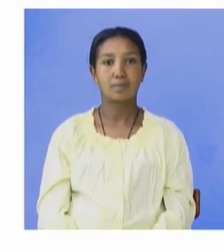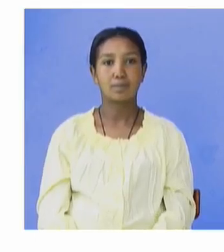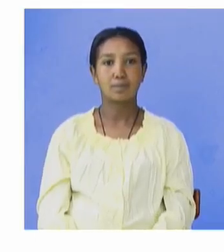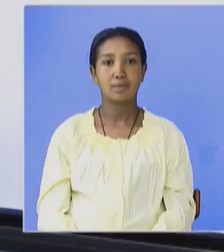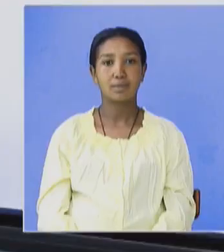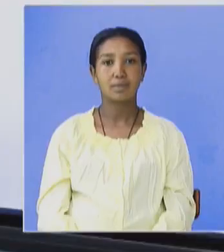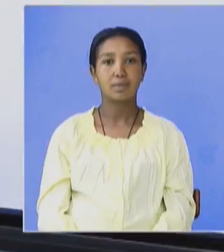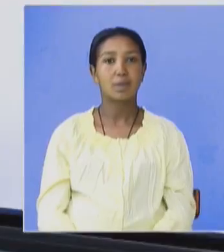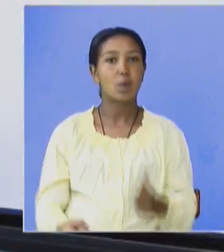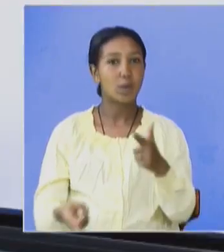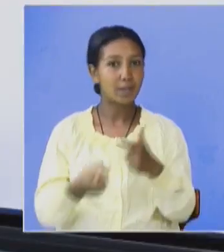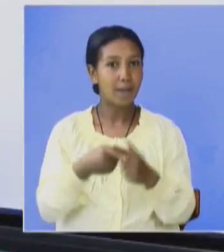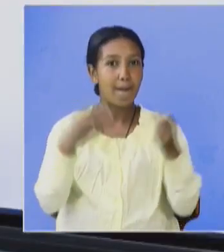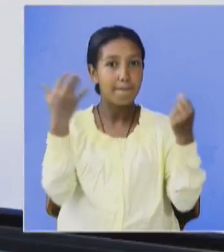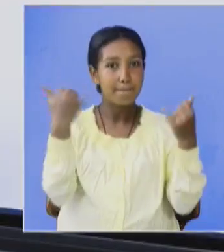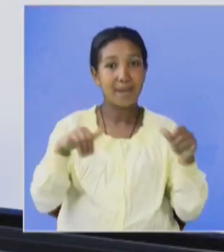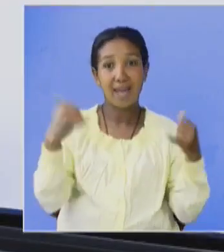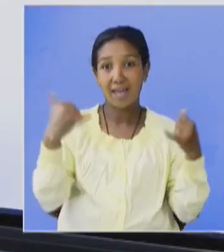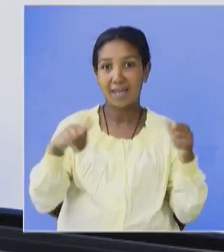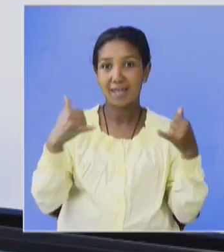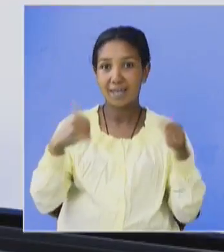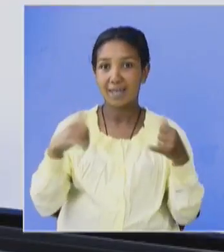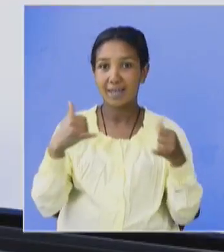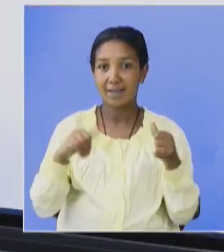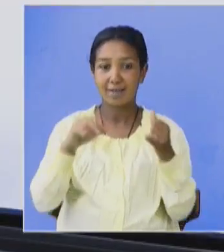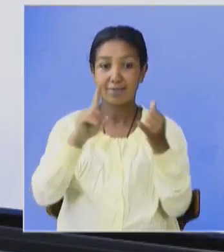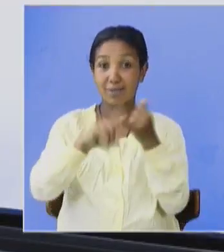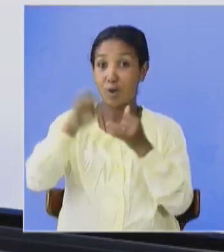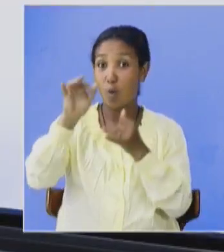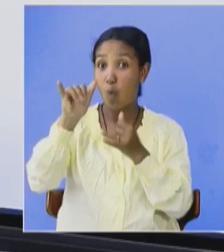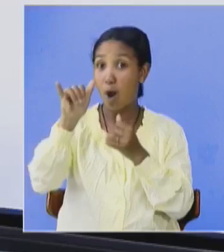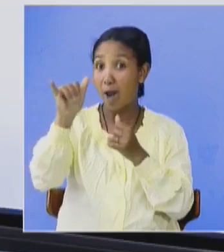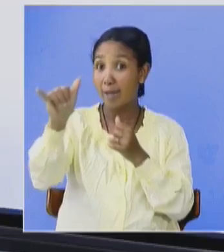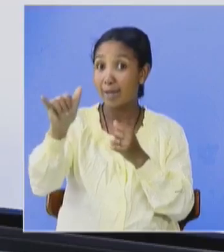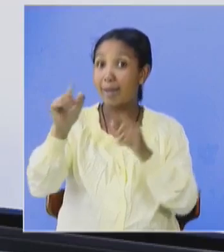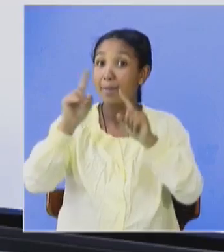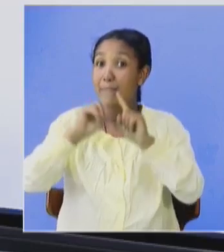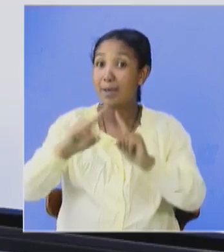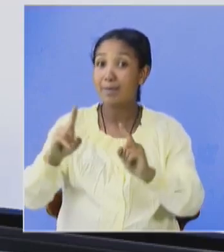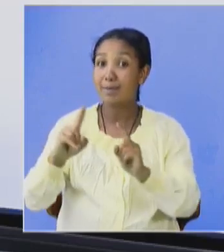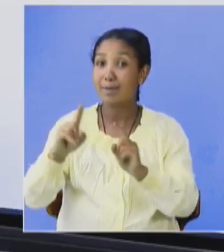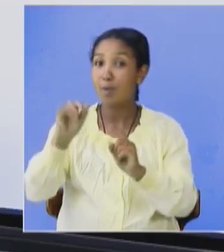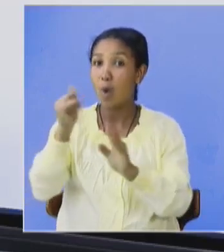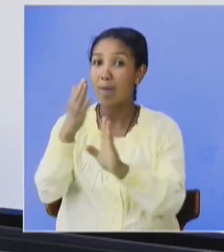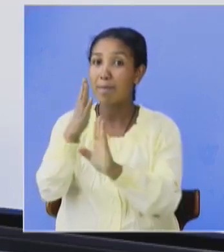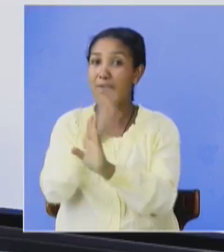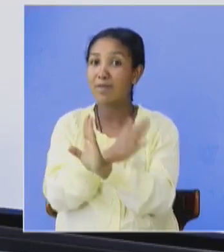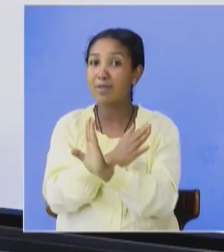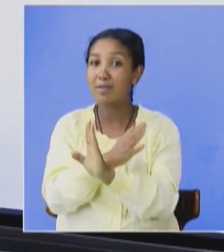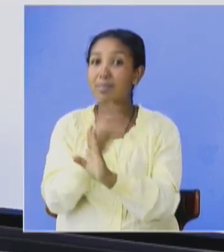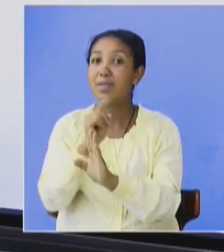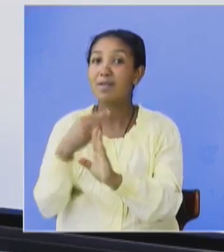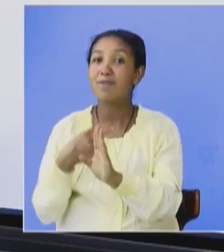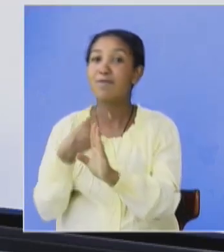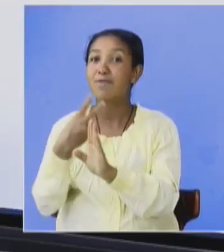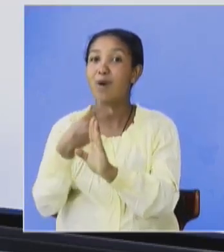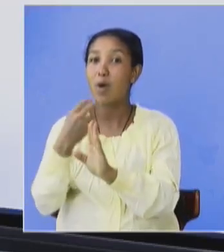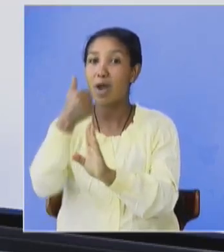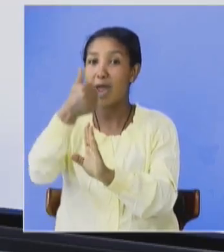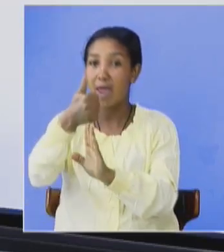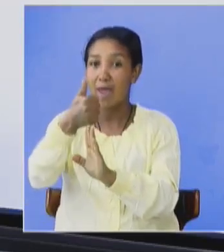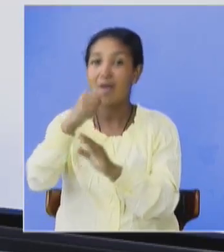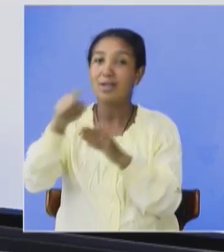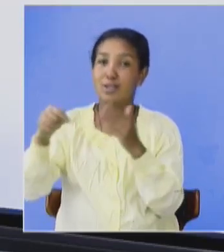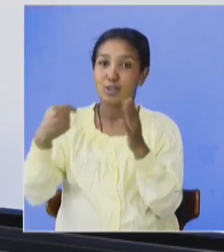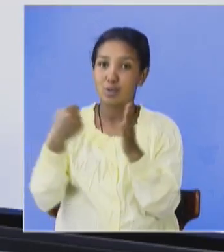Here is play, also ending with Y, but before Y there is a.